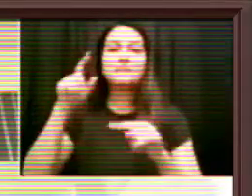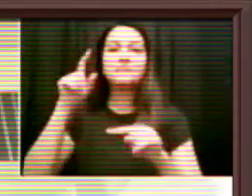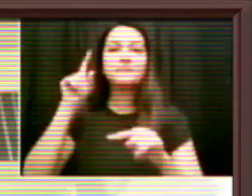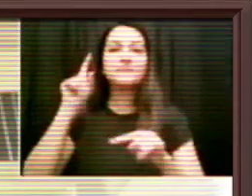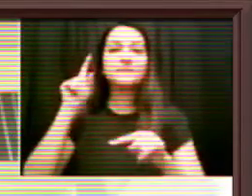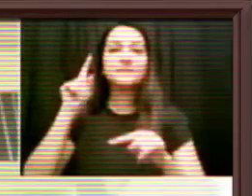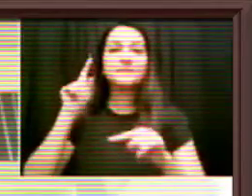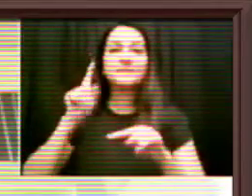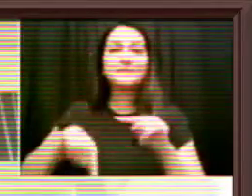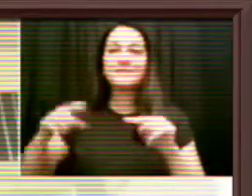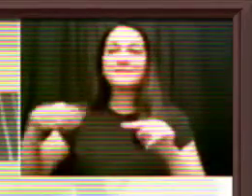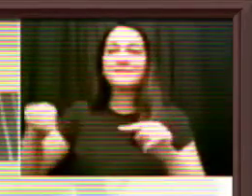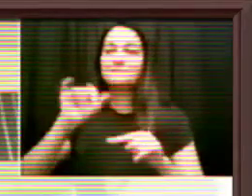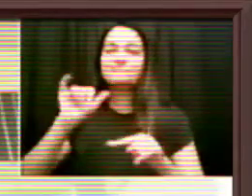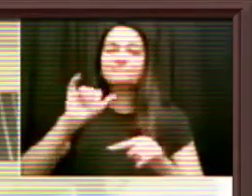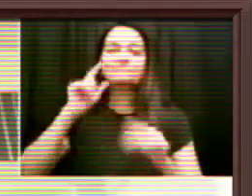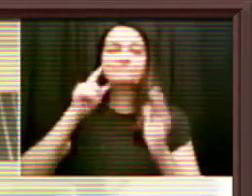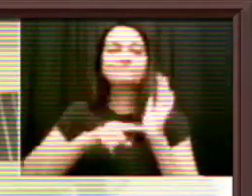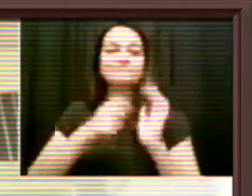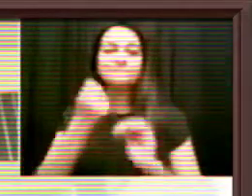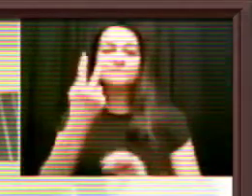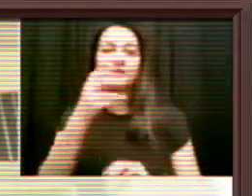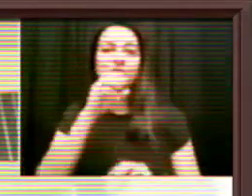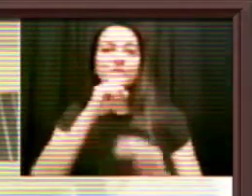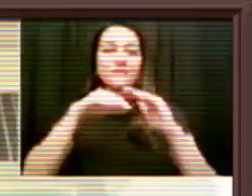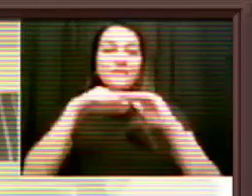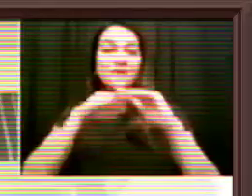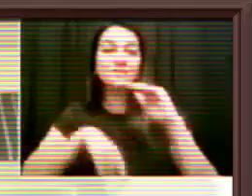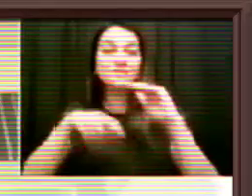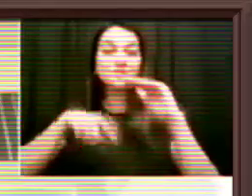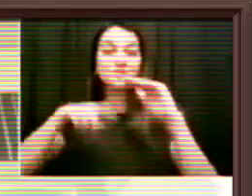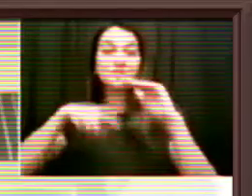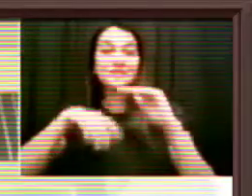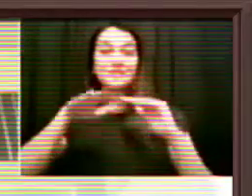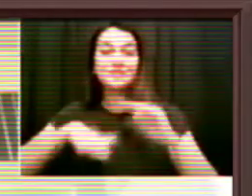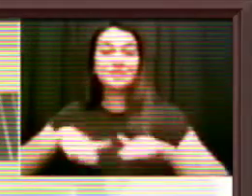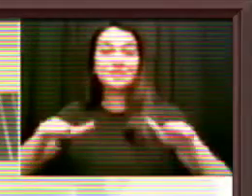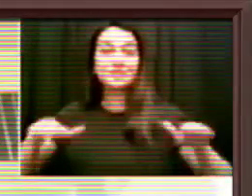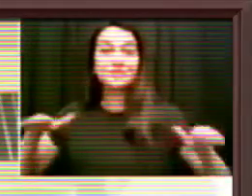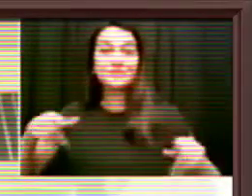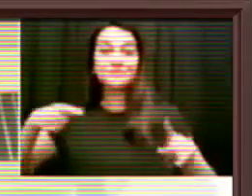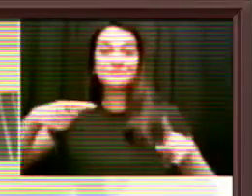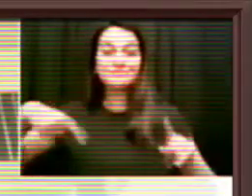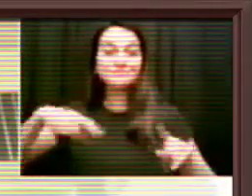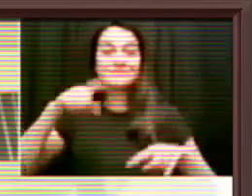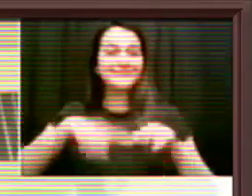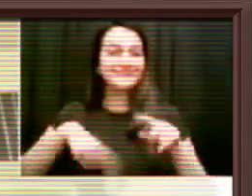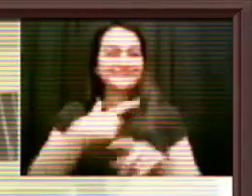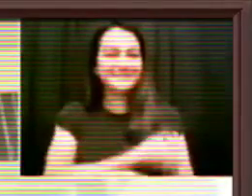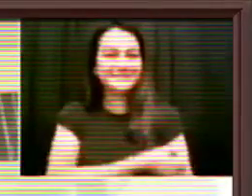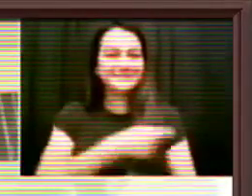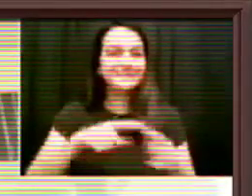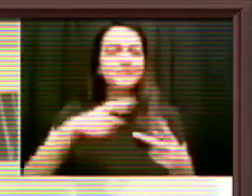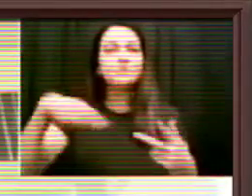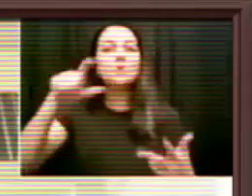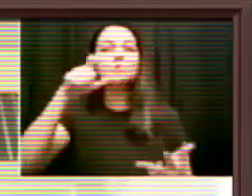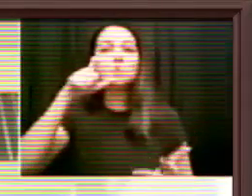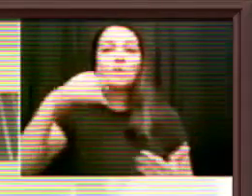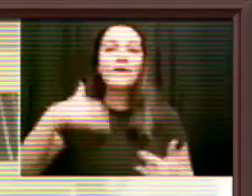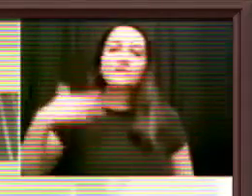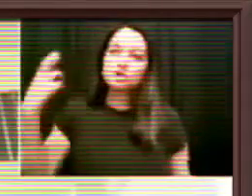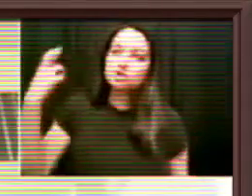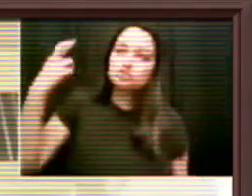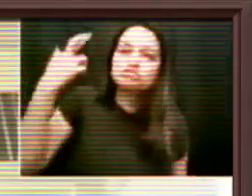know, make an assertion, but the leader was taken out. The guys who took him out were trained in